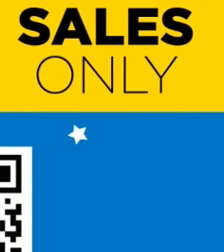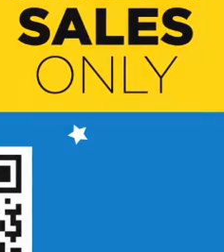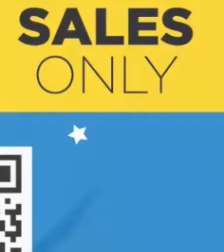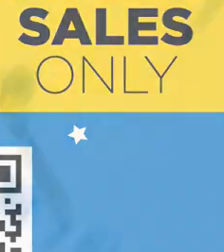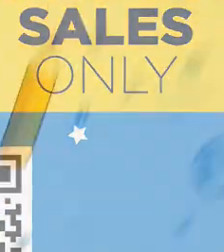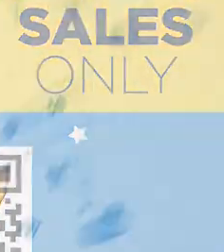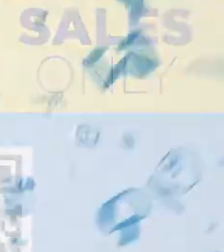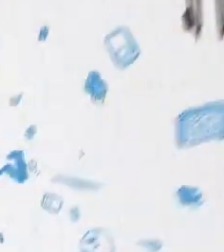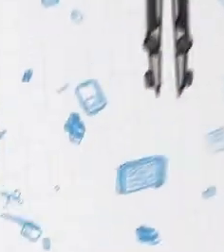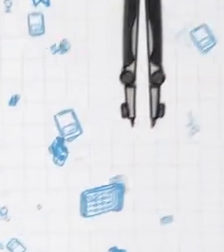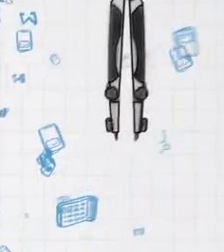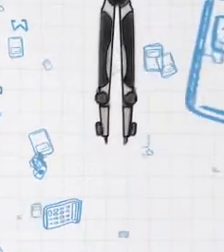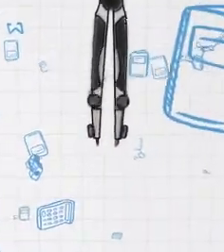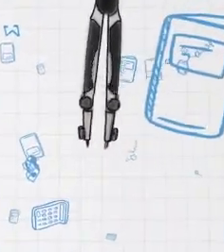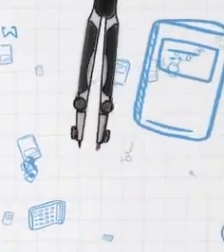Zoshi.